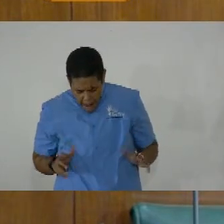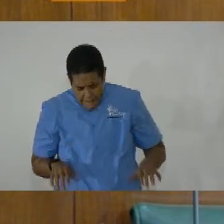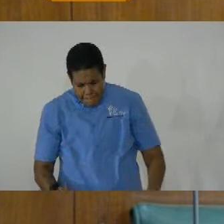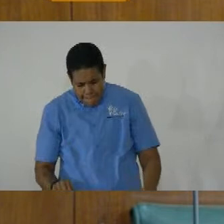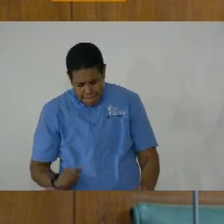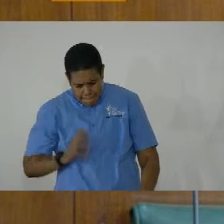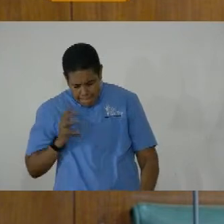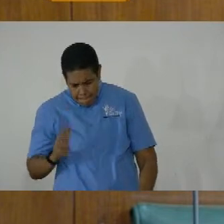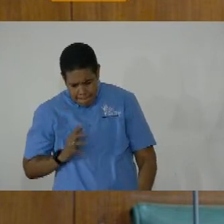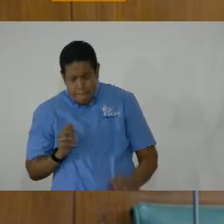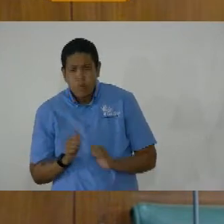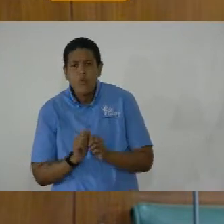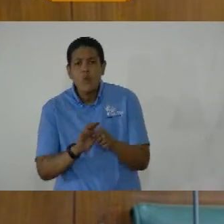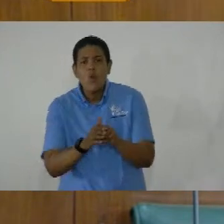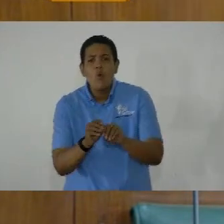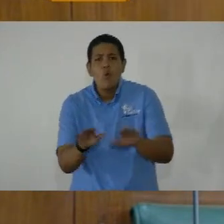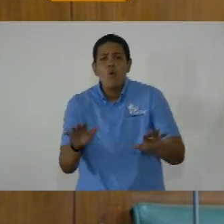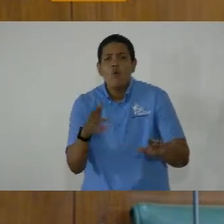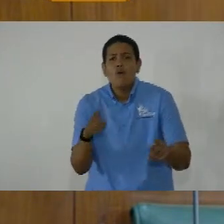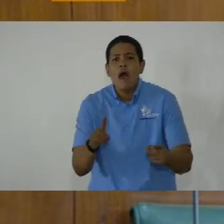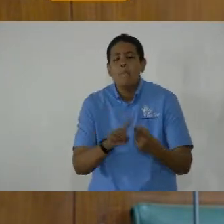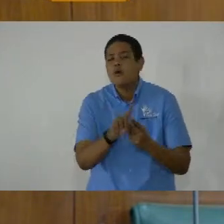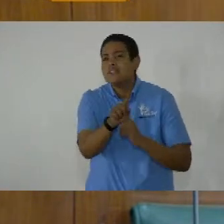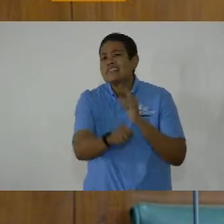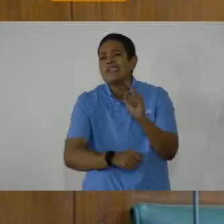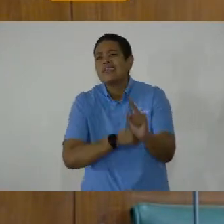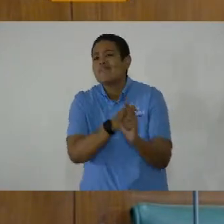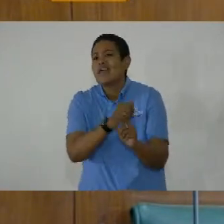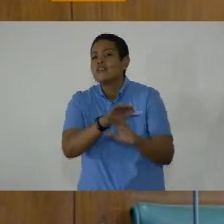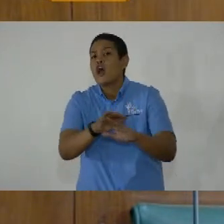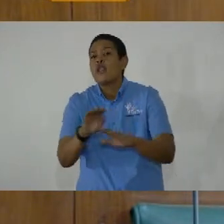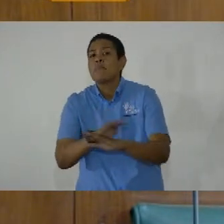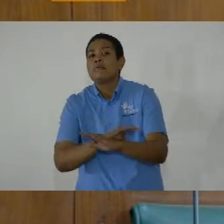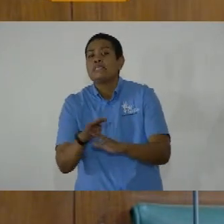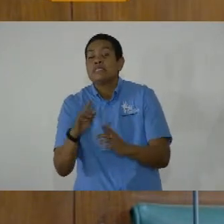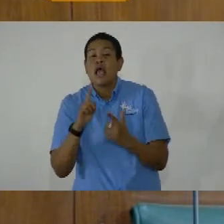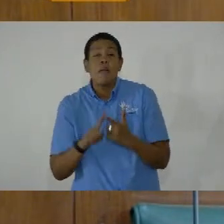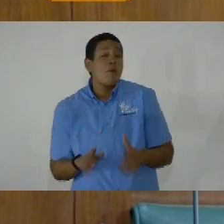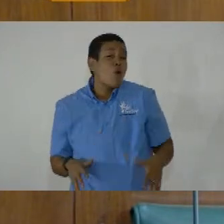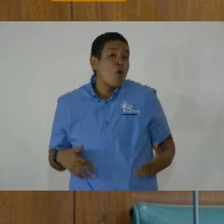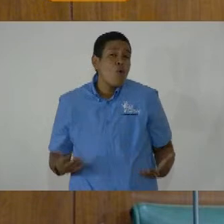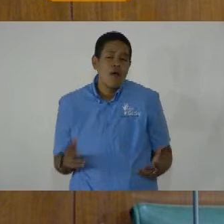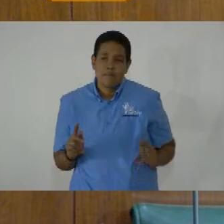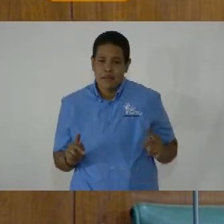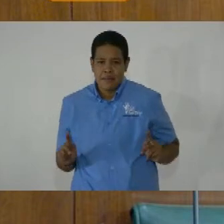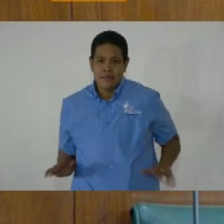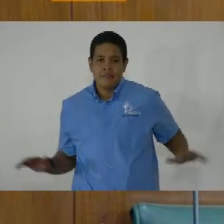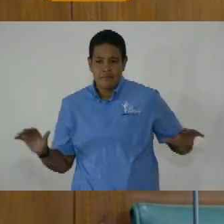with the pandemic and its effect on businesses and on people.